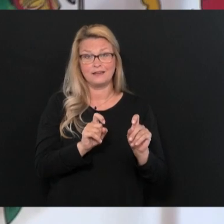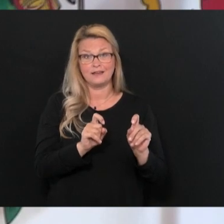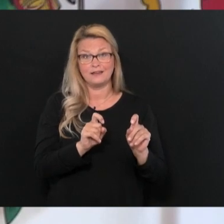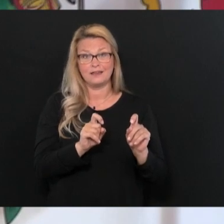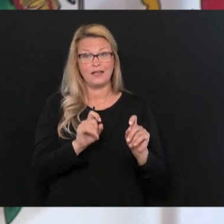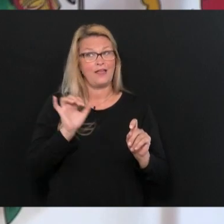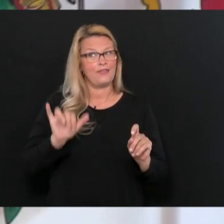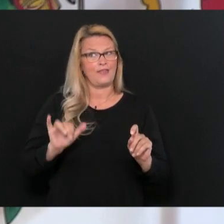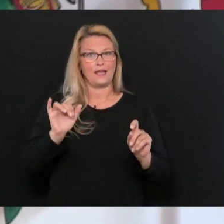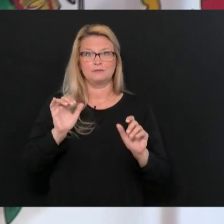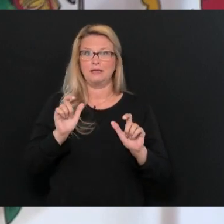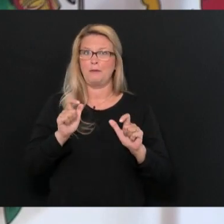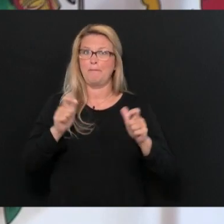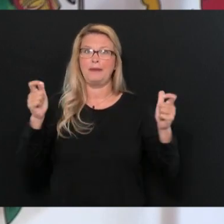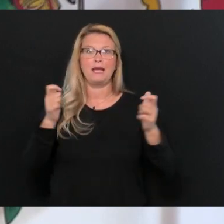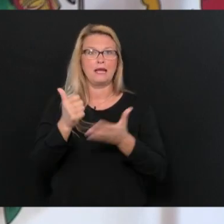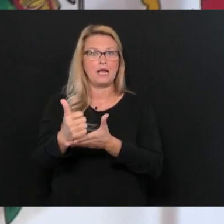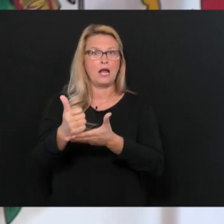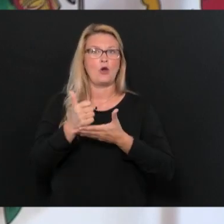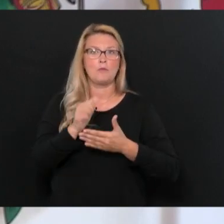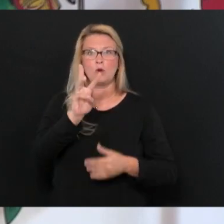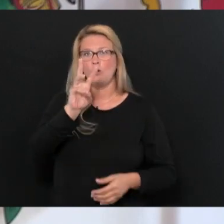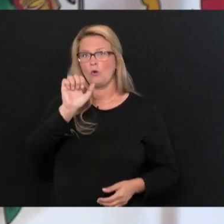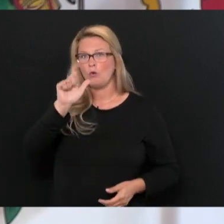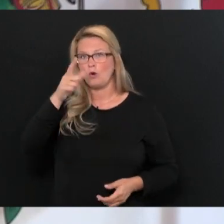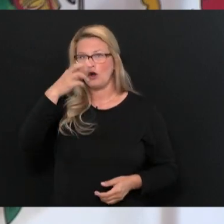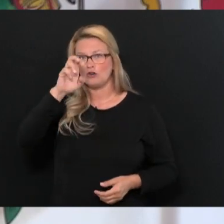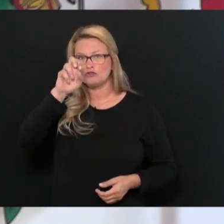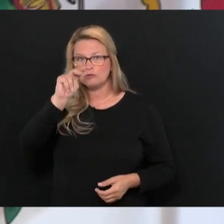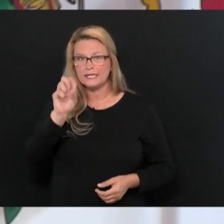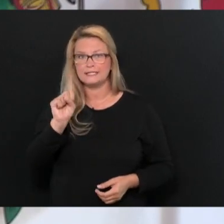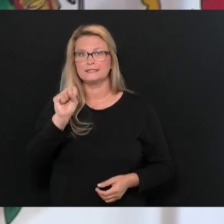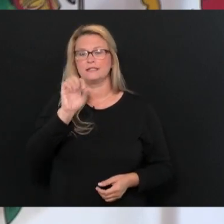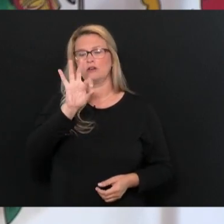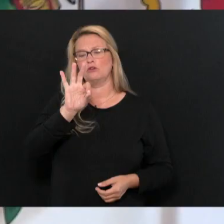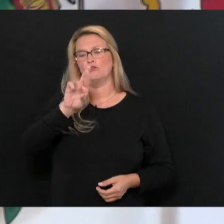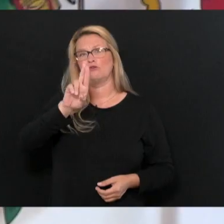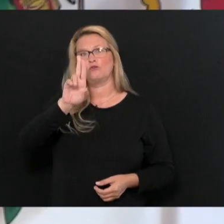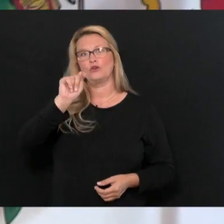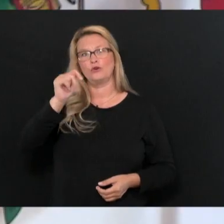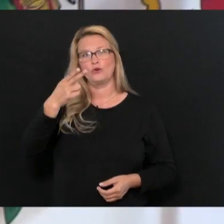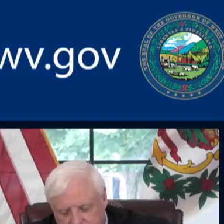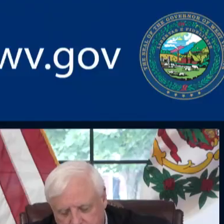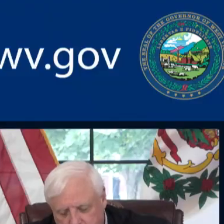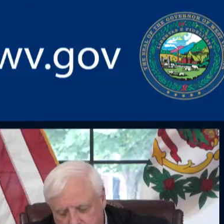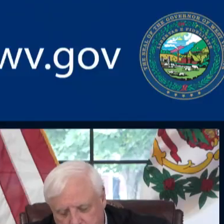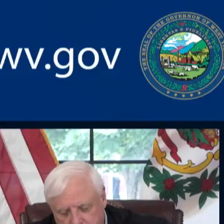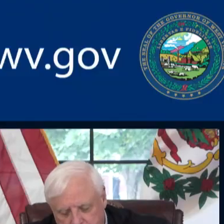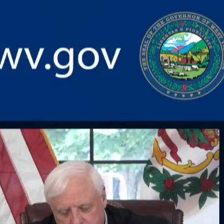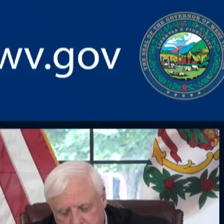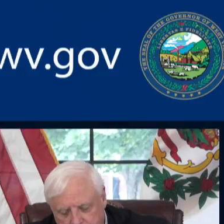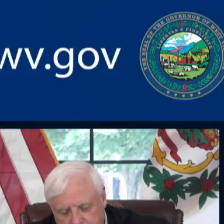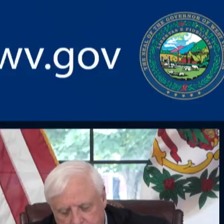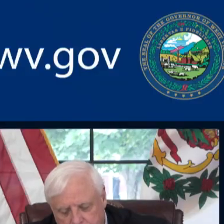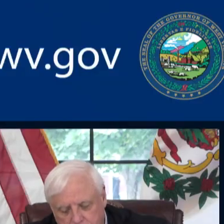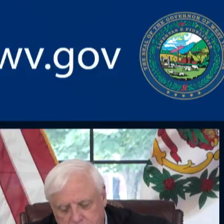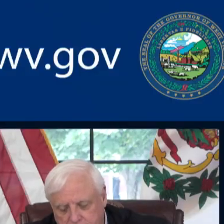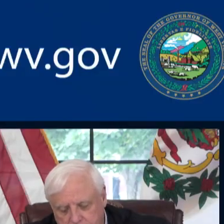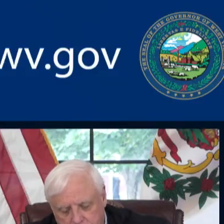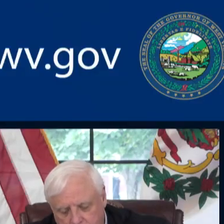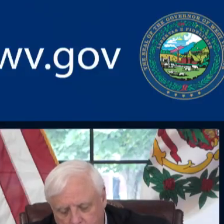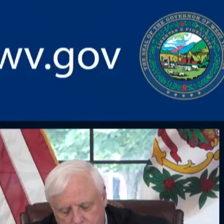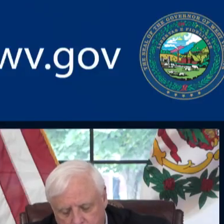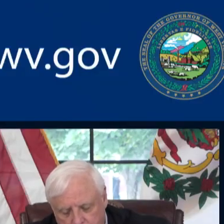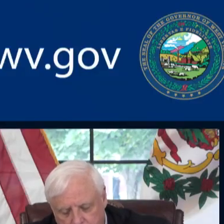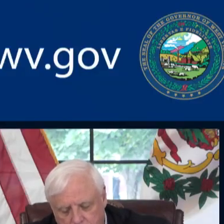a great big step up from Walgreens and Fruth Pharmacy, and I know I can't pronounce that very well, but I appreciate